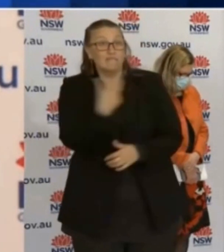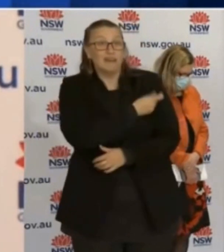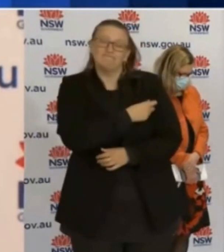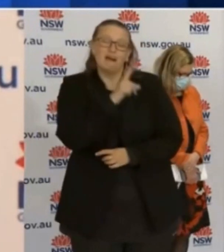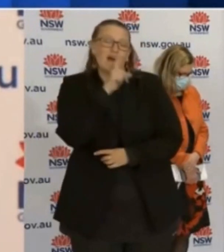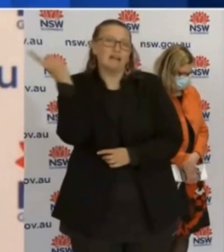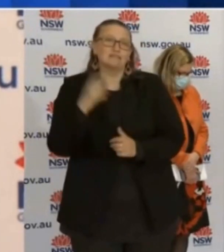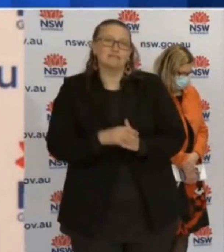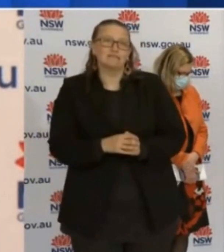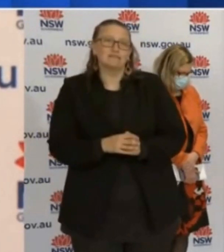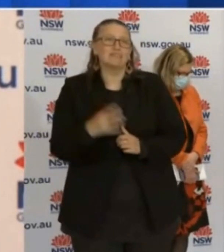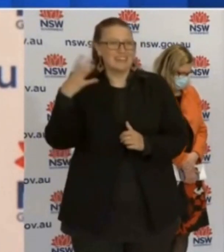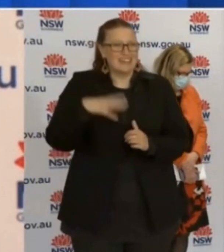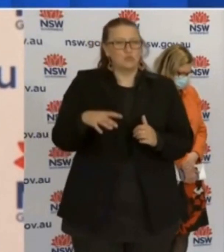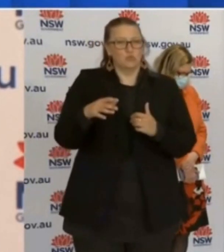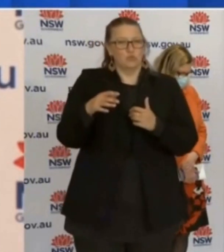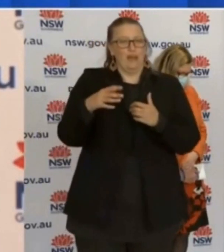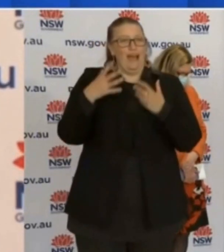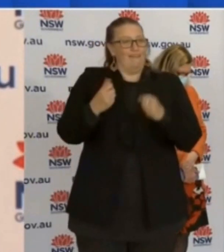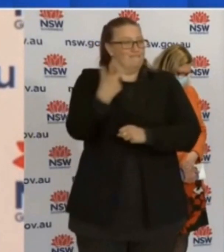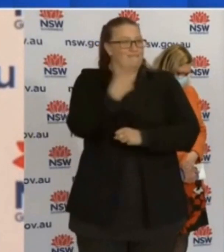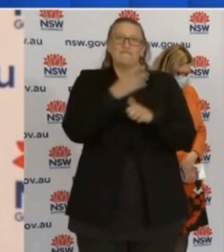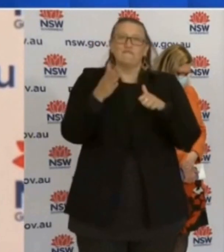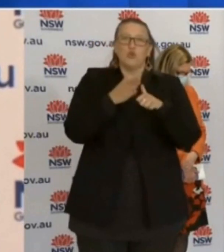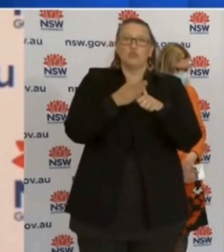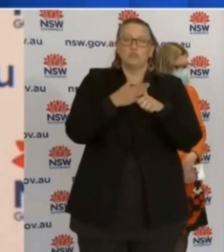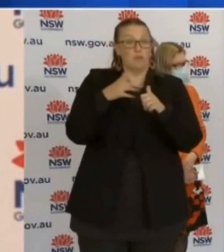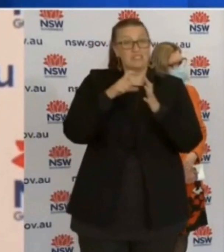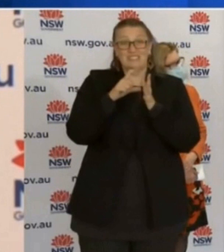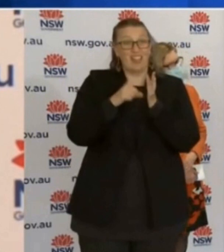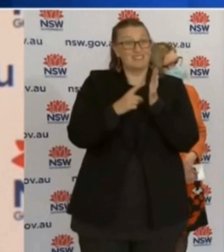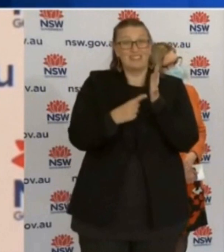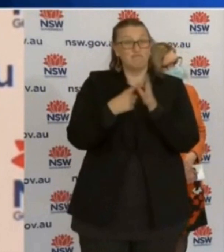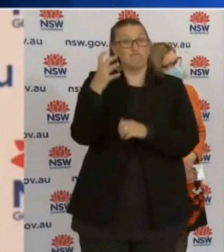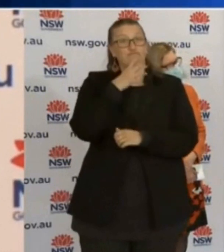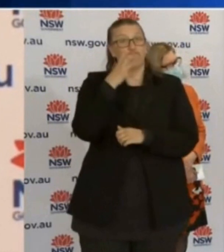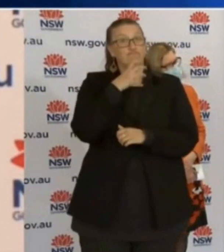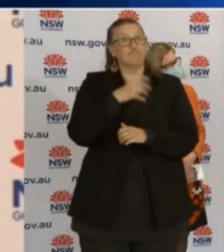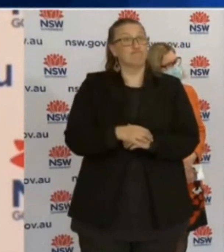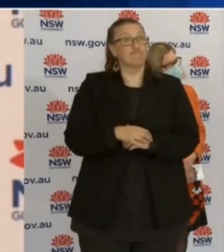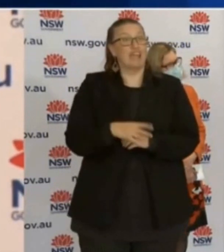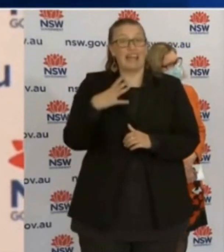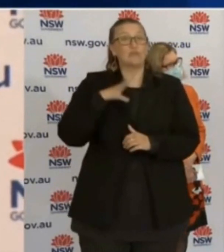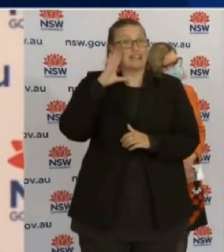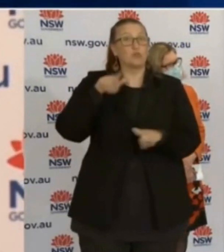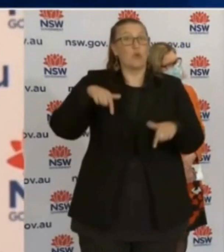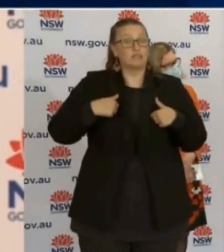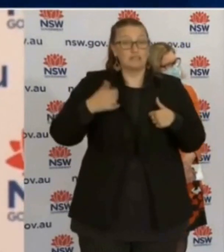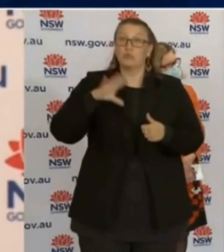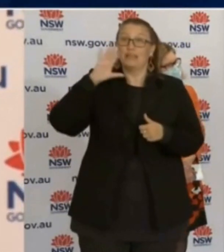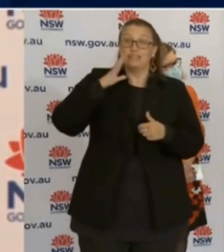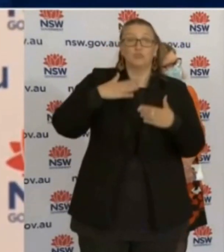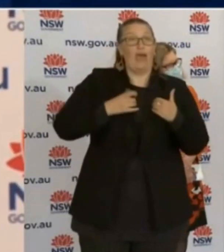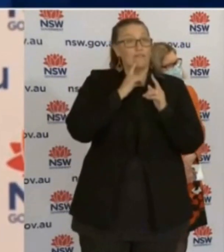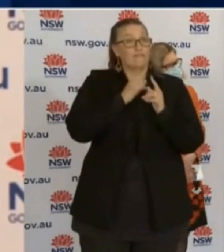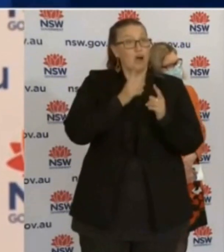key tool in dealing with Delta, unfortunately, isn't listening to the facts and isn't listening to the health advice. And it's very important for us to make all of